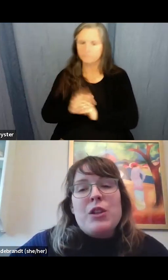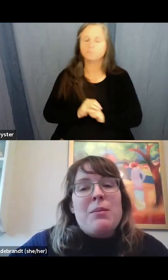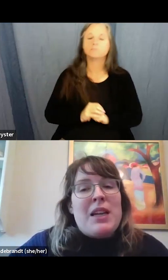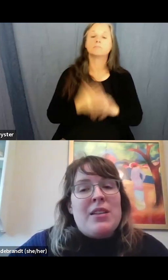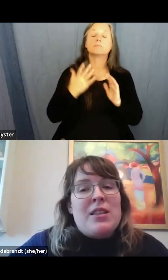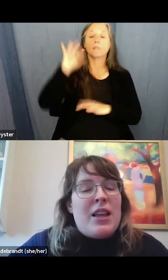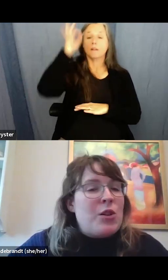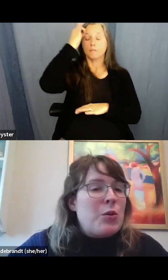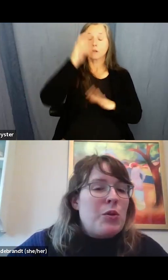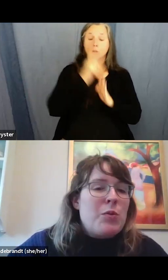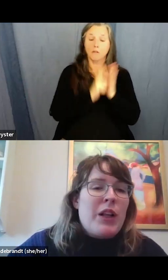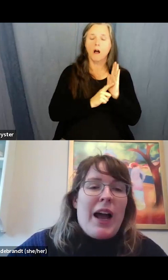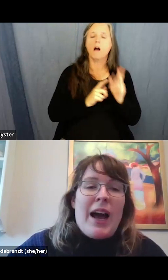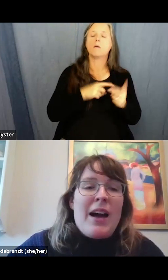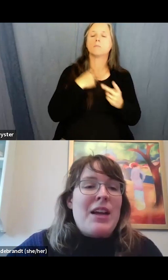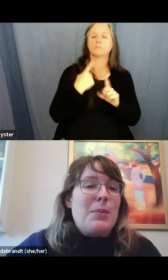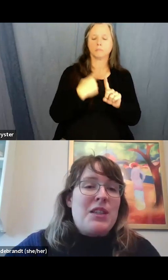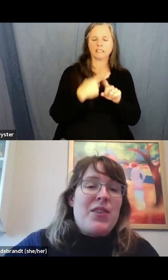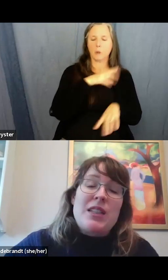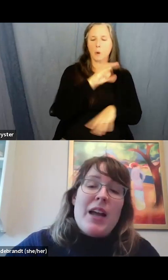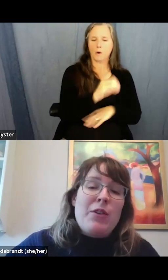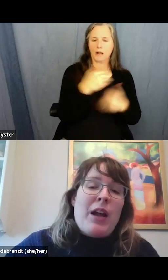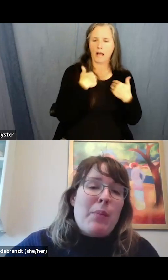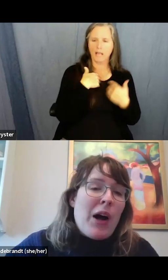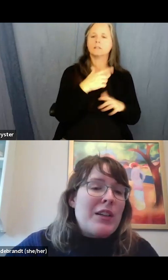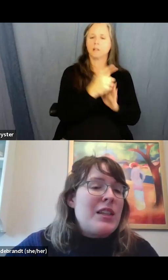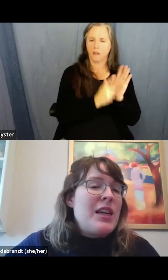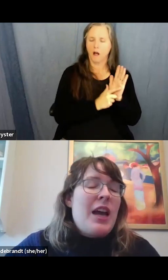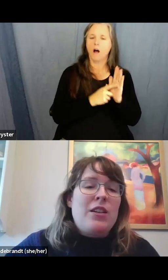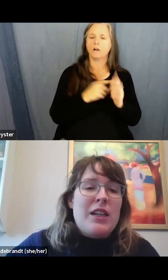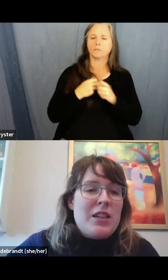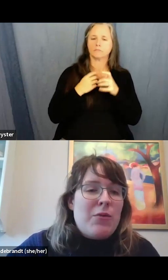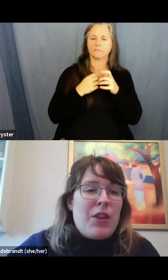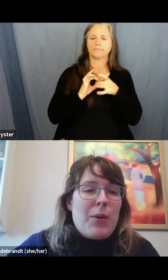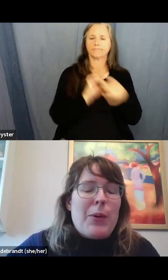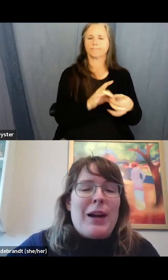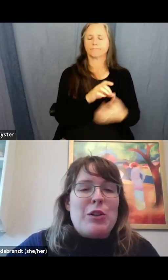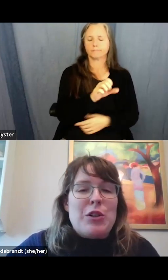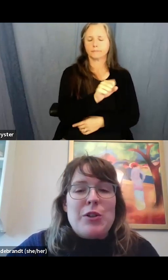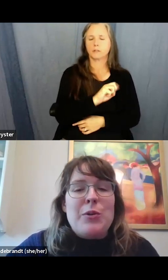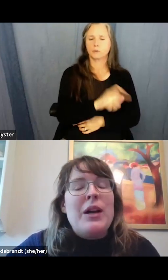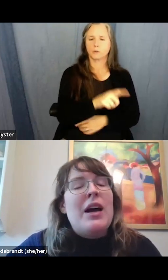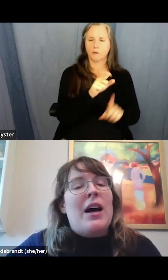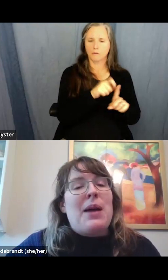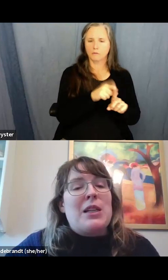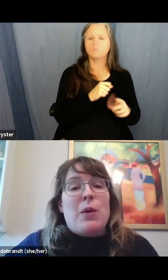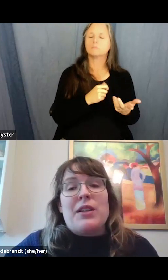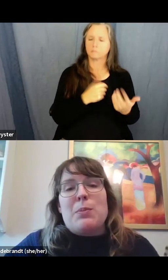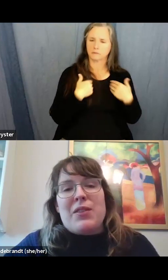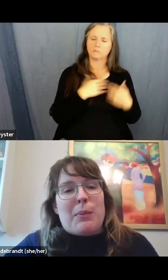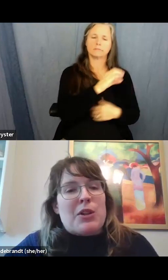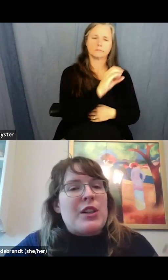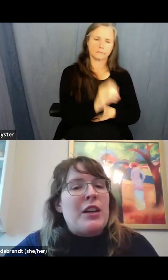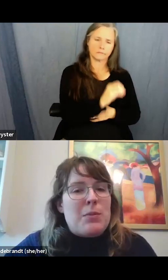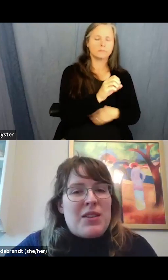This usually means that schools will have a specific Title IX policy and a list of what they're required to do, as well